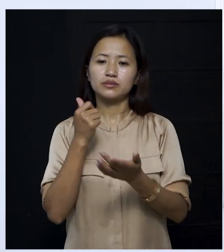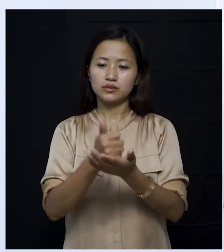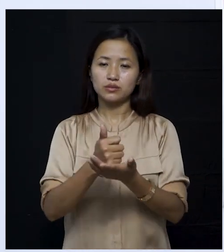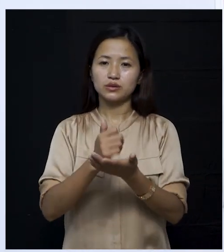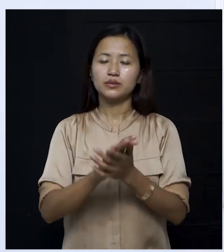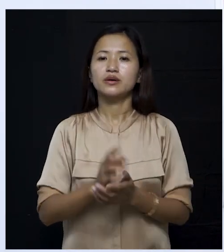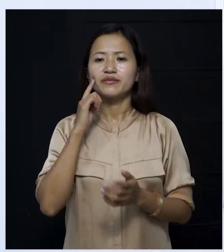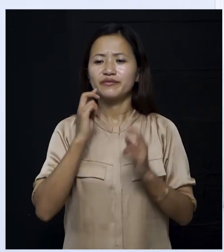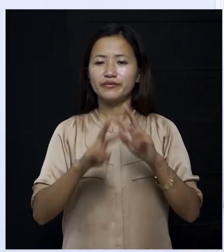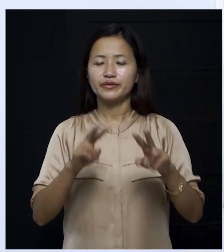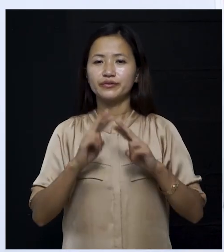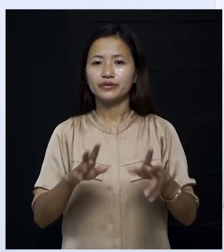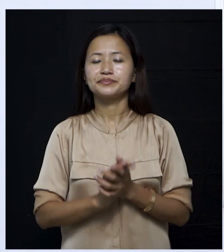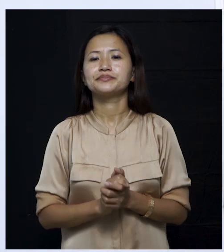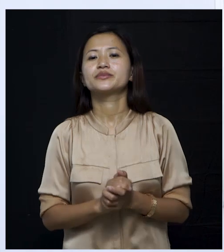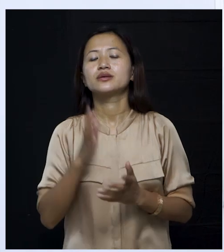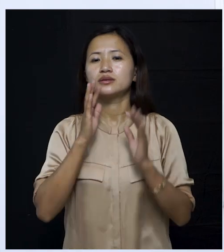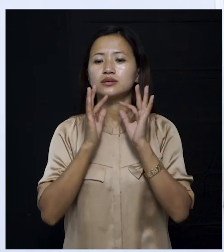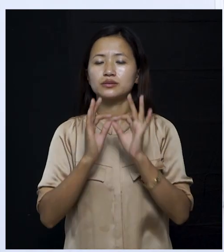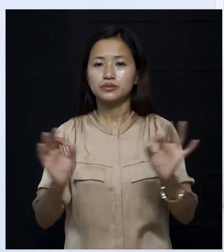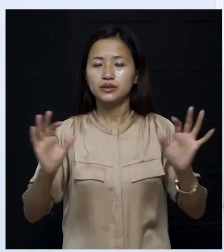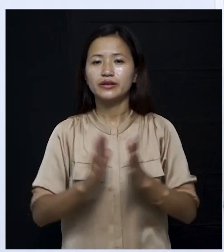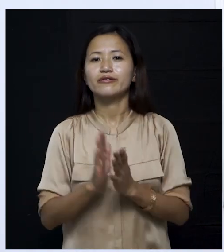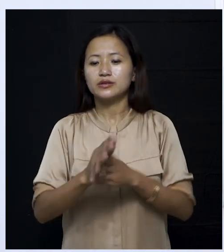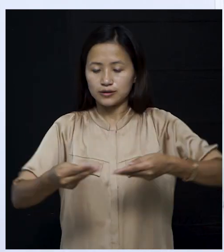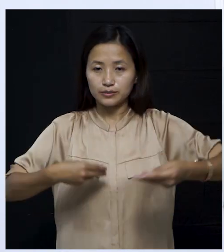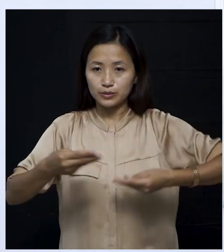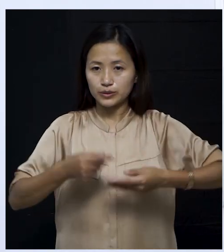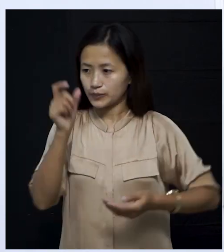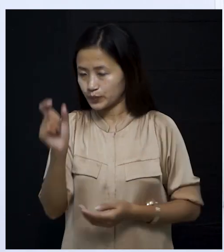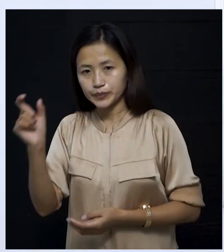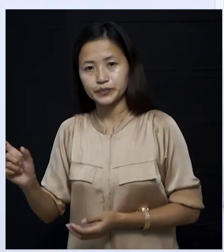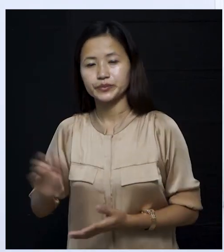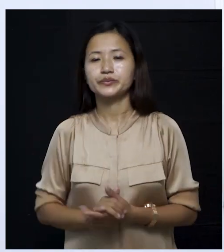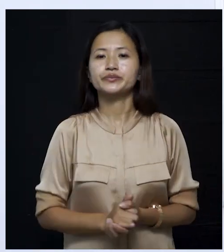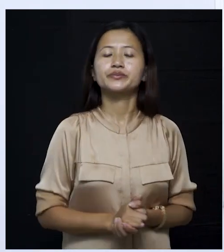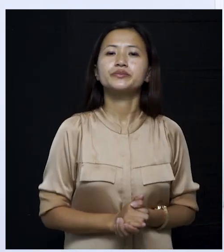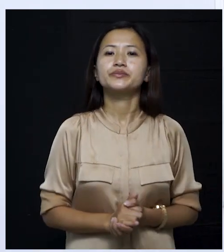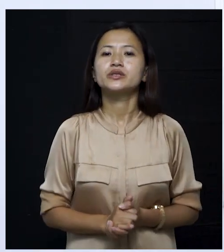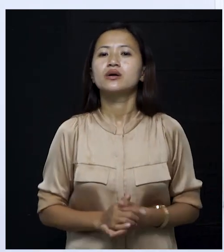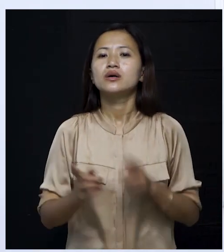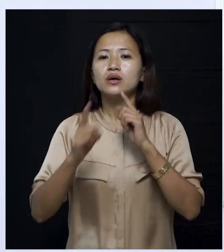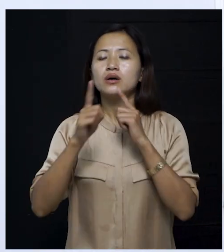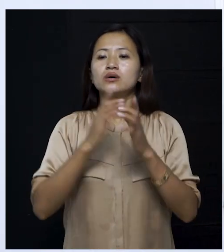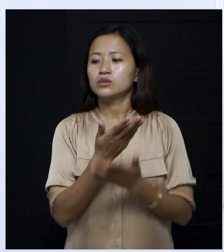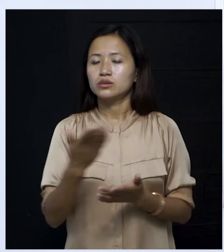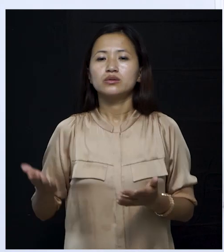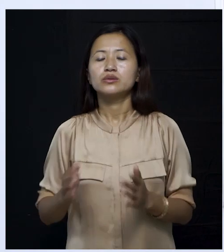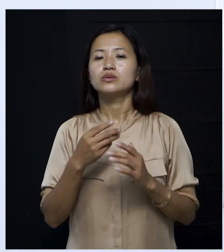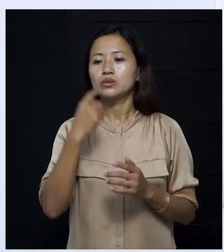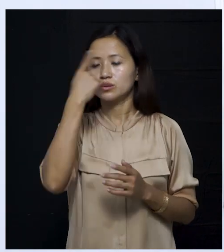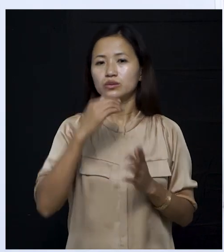very important, especially for the business people. Okay, so business people means we are talking about those people who